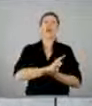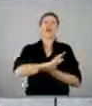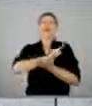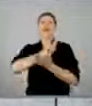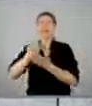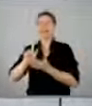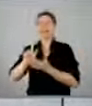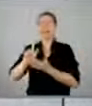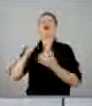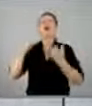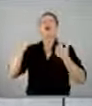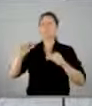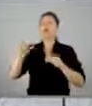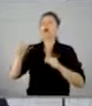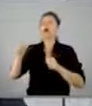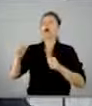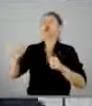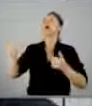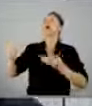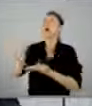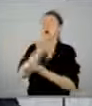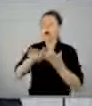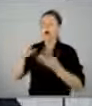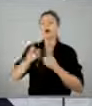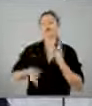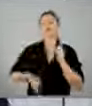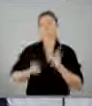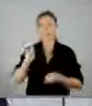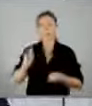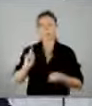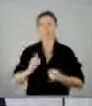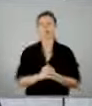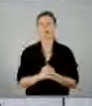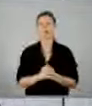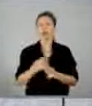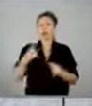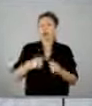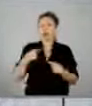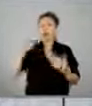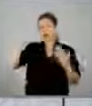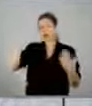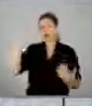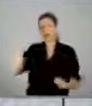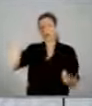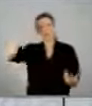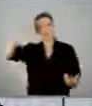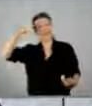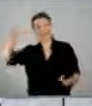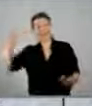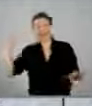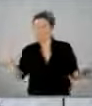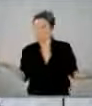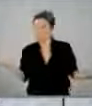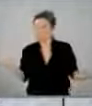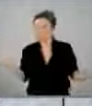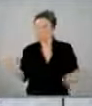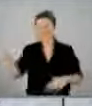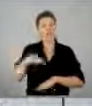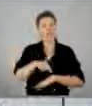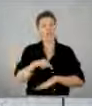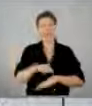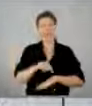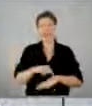minister's office and on an anonymous basis, ultimately. And so that matter was not at that point brought to